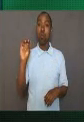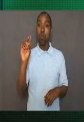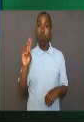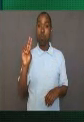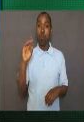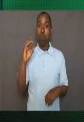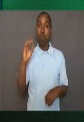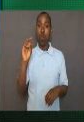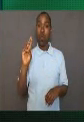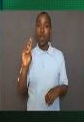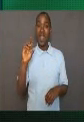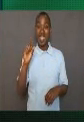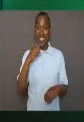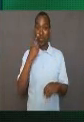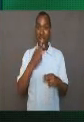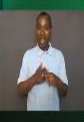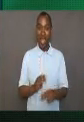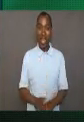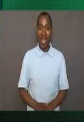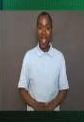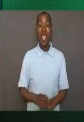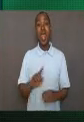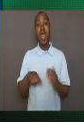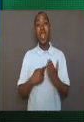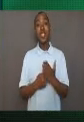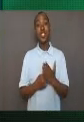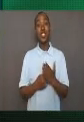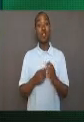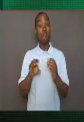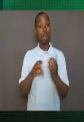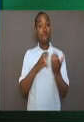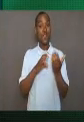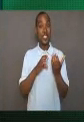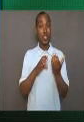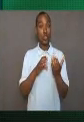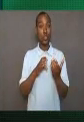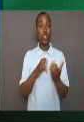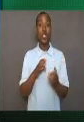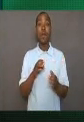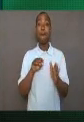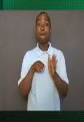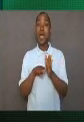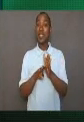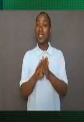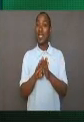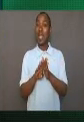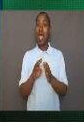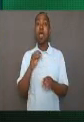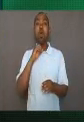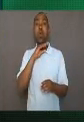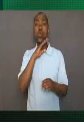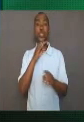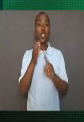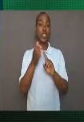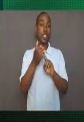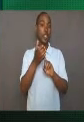filter out dust, particles, and airborne bacteria that are breathed in,